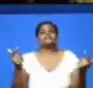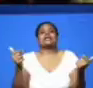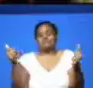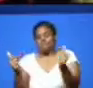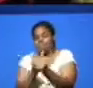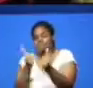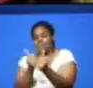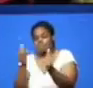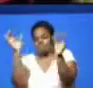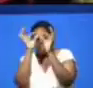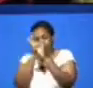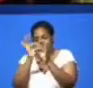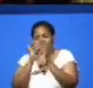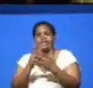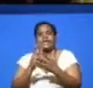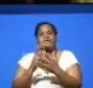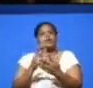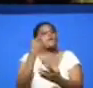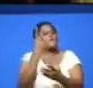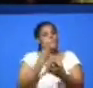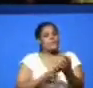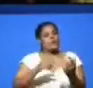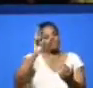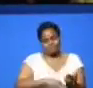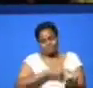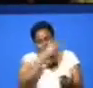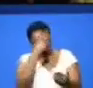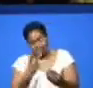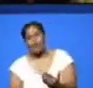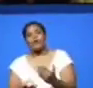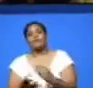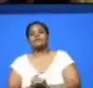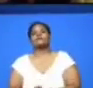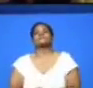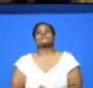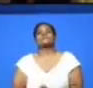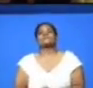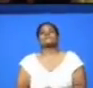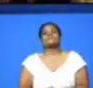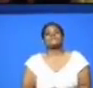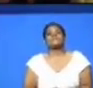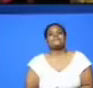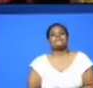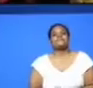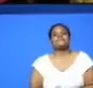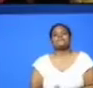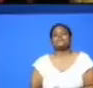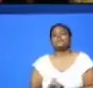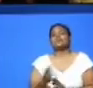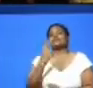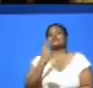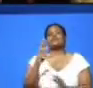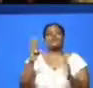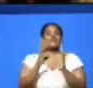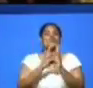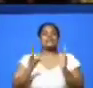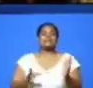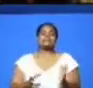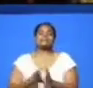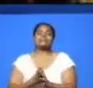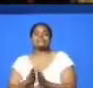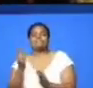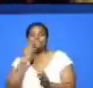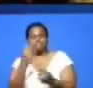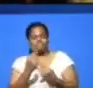shall fall in the ditch. The two witnesses, the Bible said,